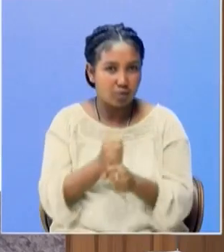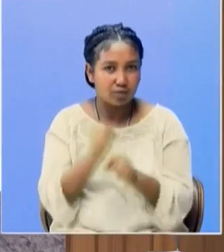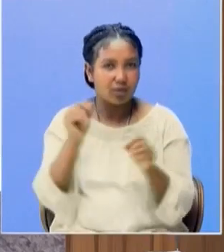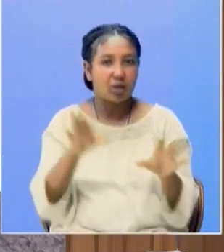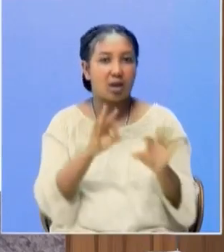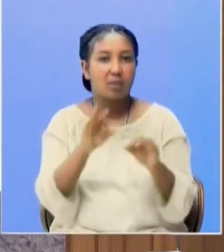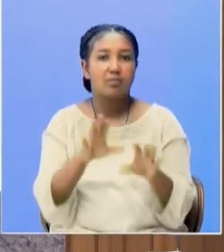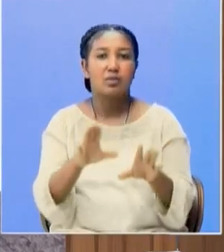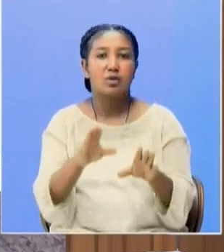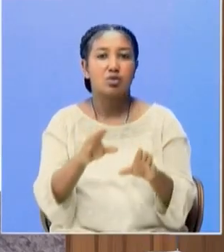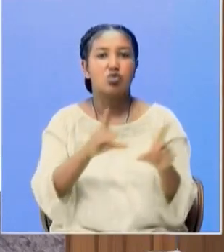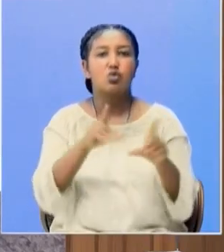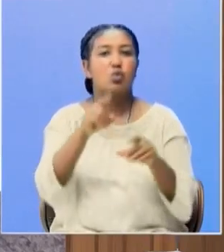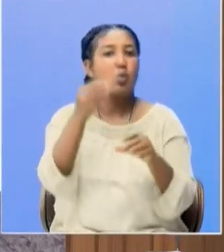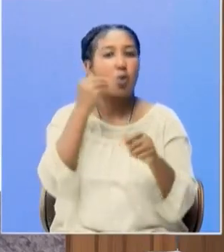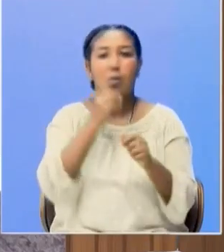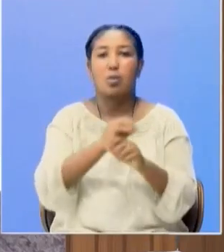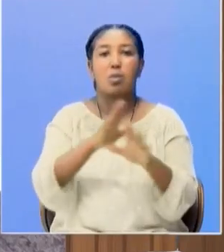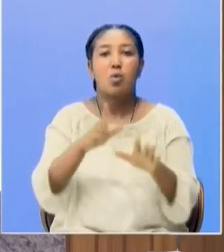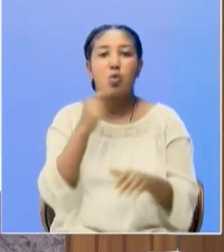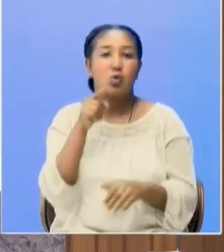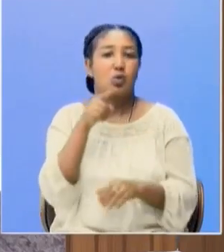it's better if we say what? Do your homework.